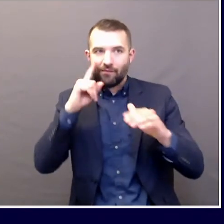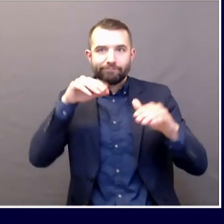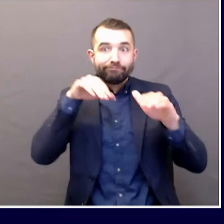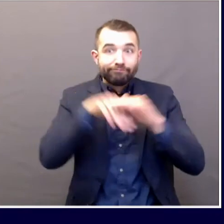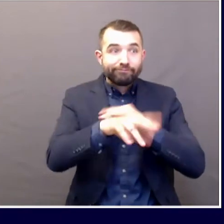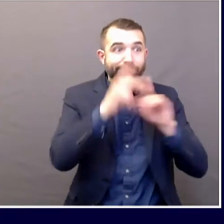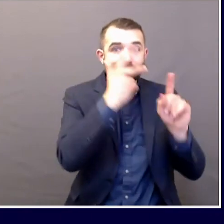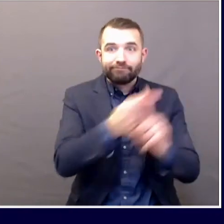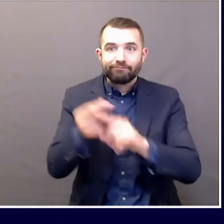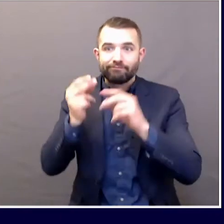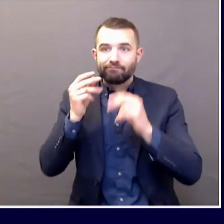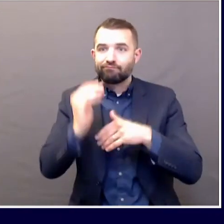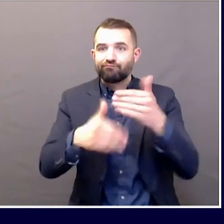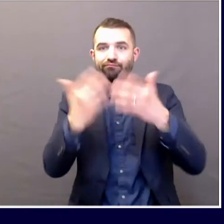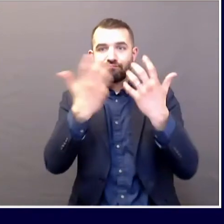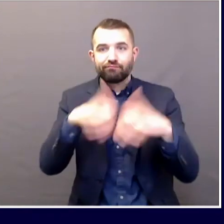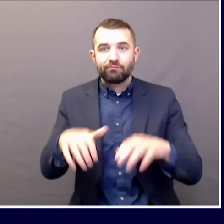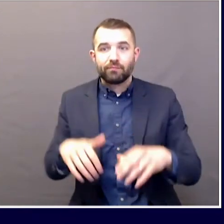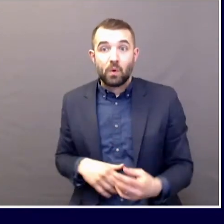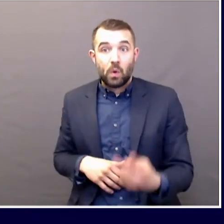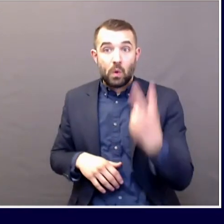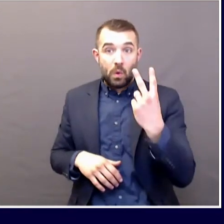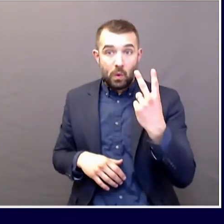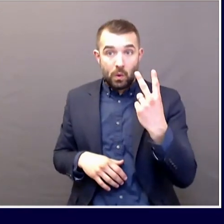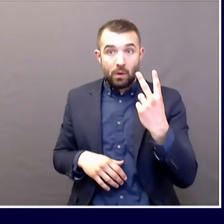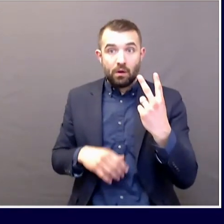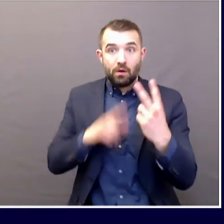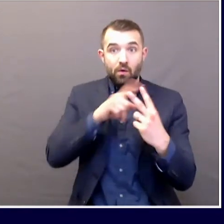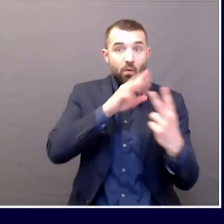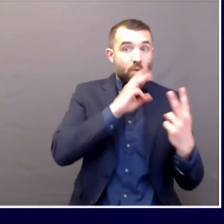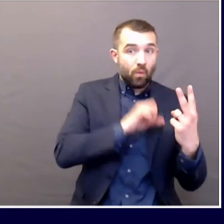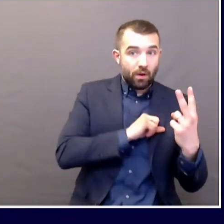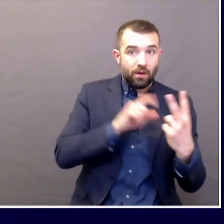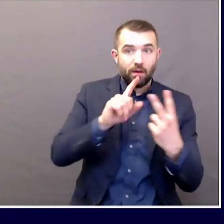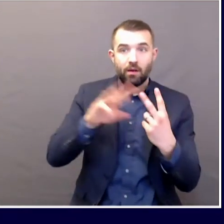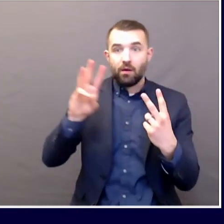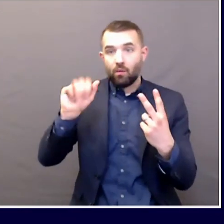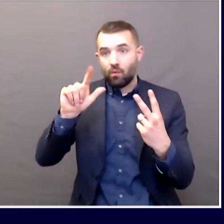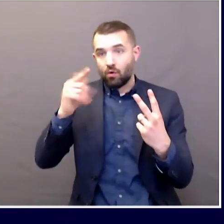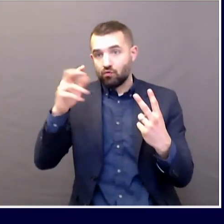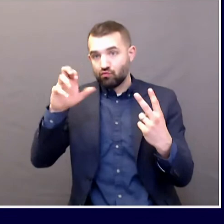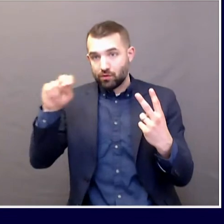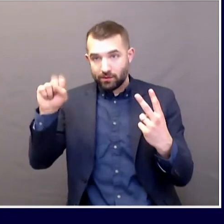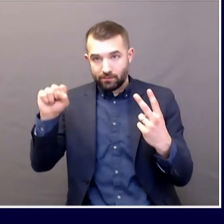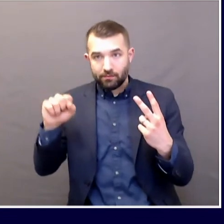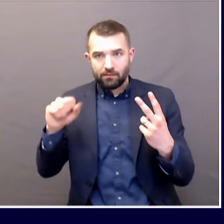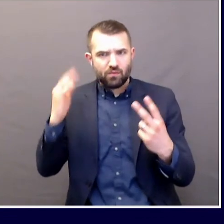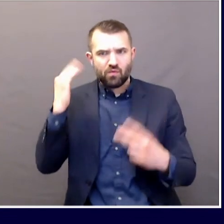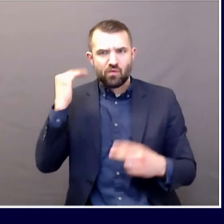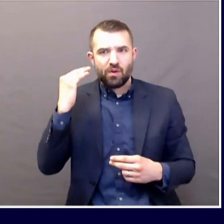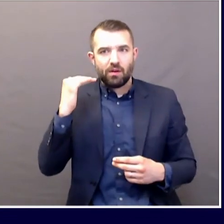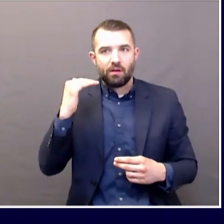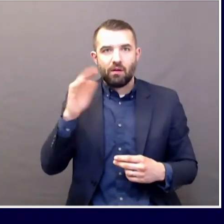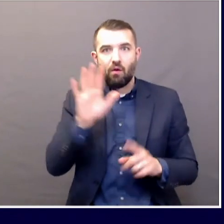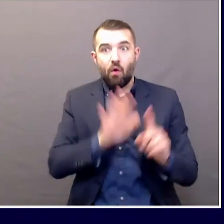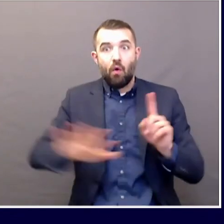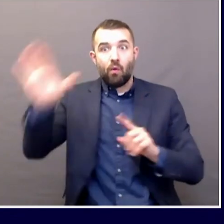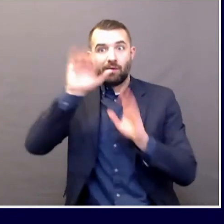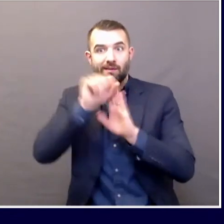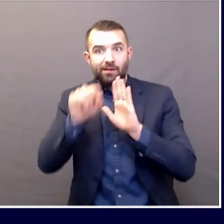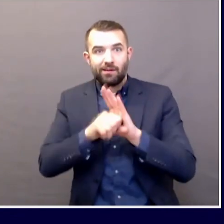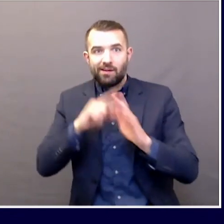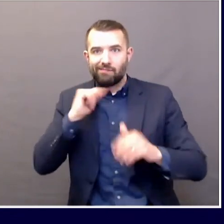and Walgreens is the geographic breadth of where their locations are across the state of Maine. Places that